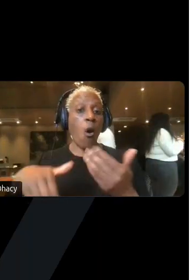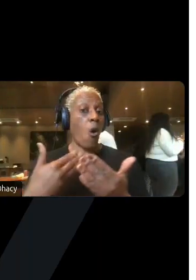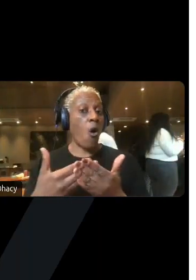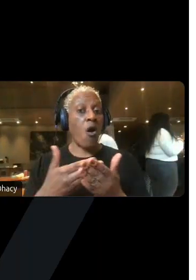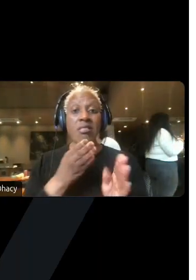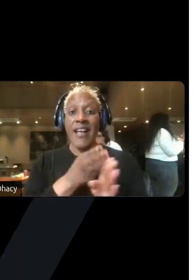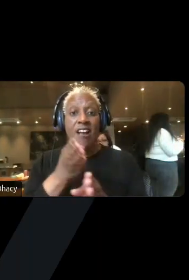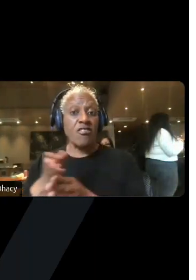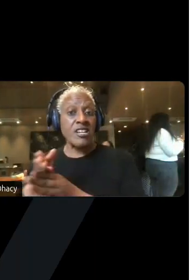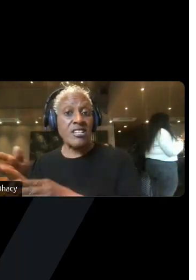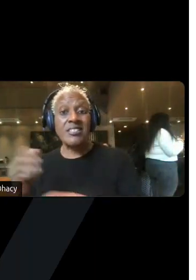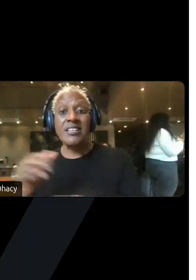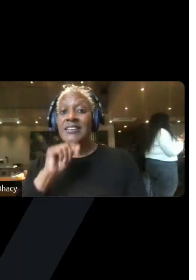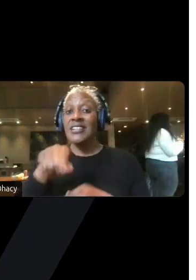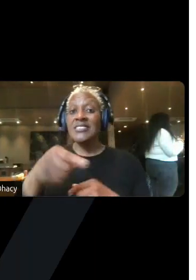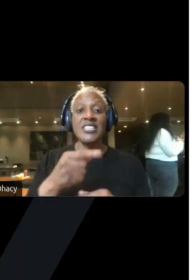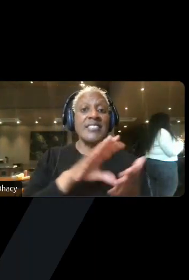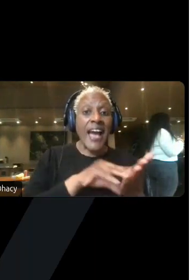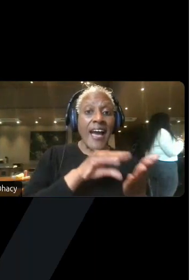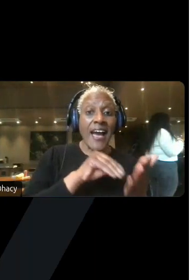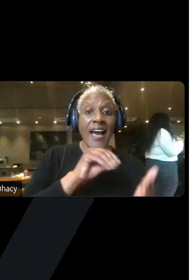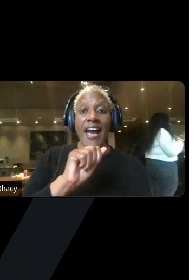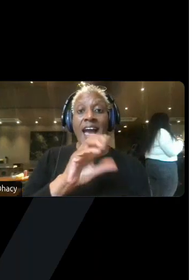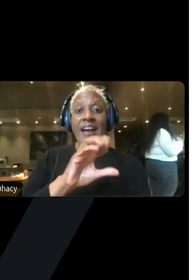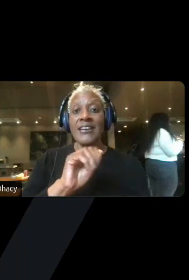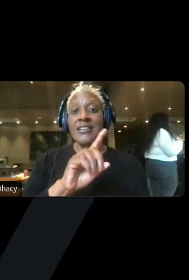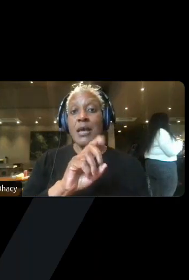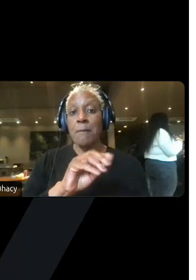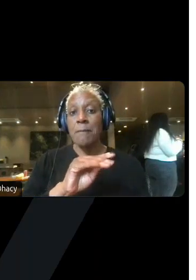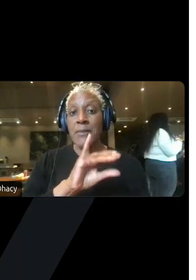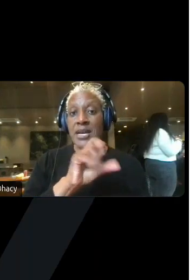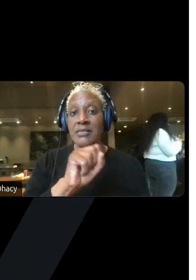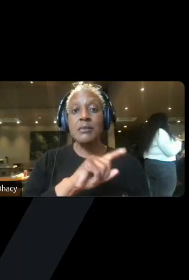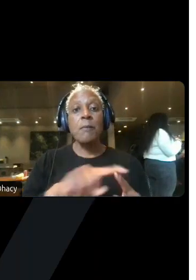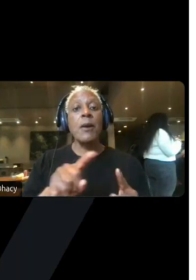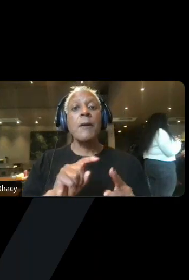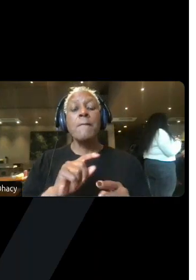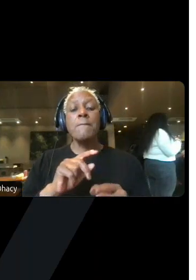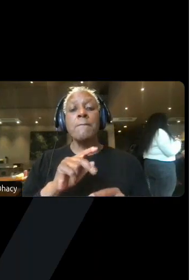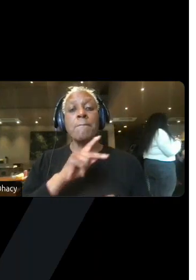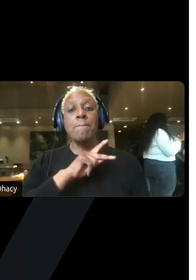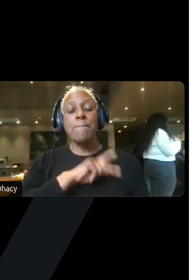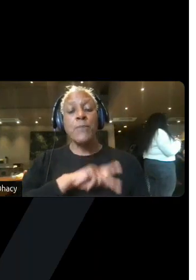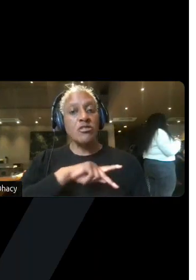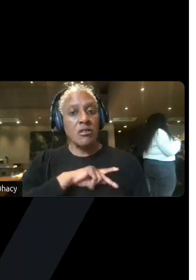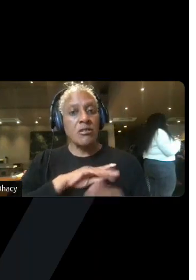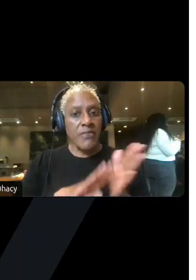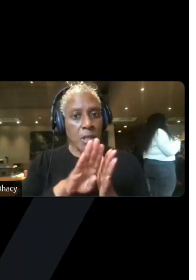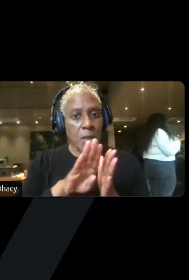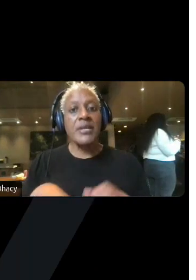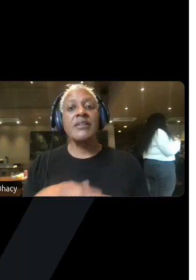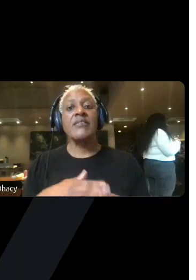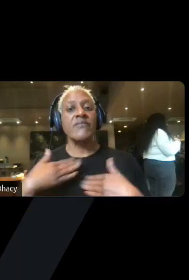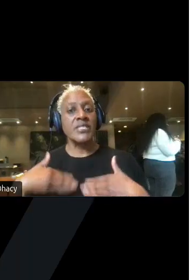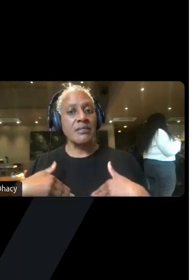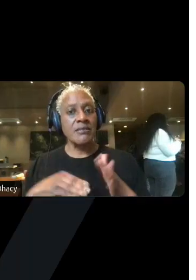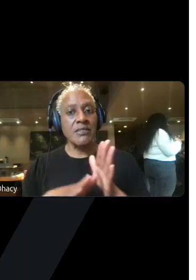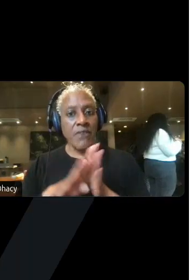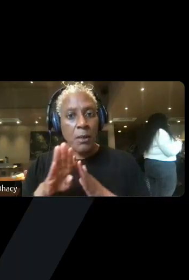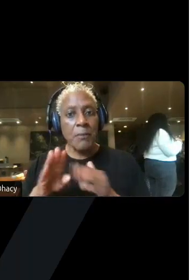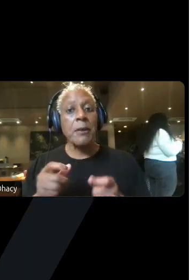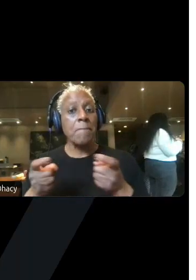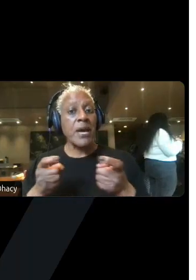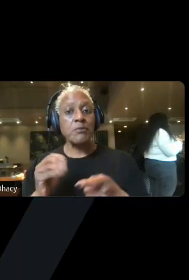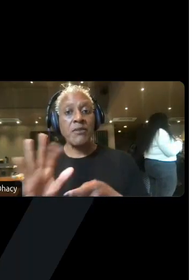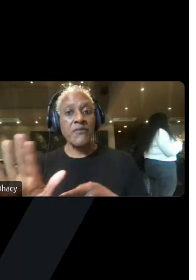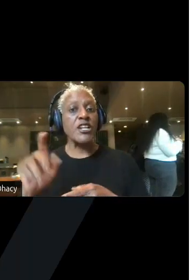but social and interpersonal development, physical development, and like management of their personal needs and behaviors.